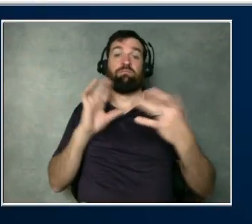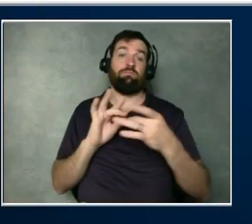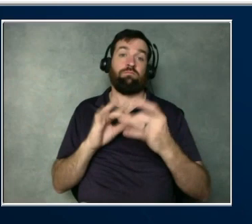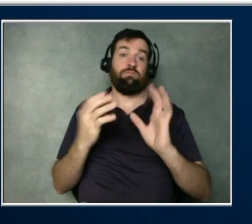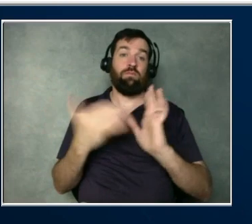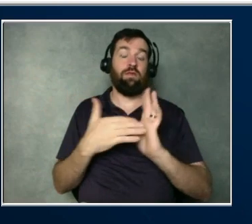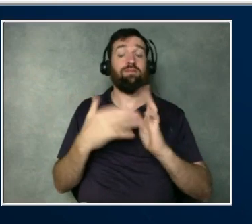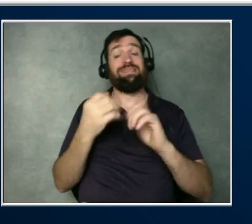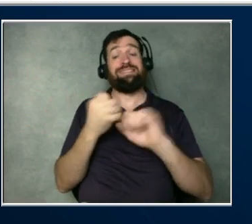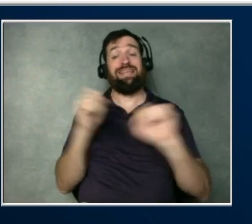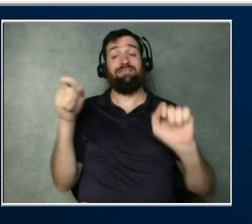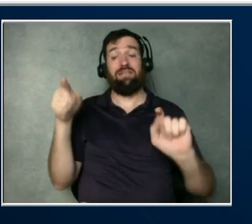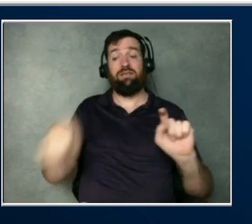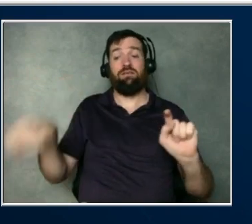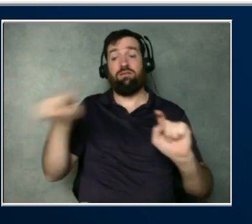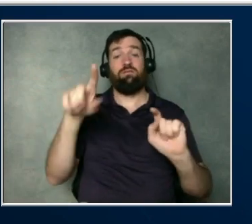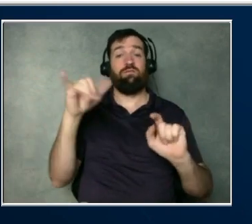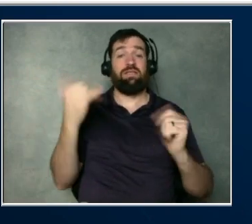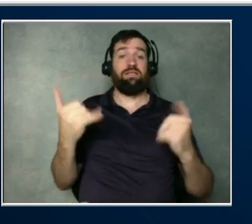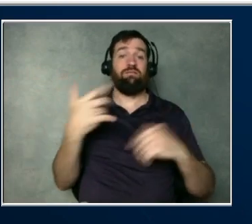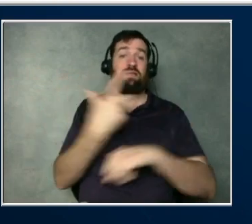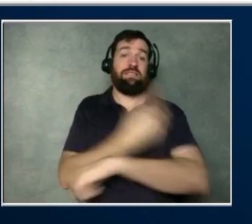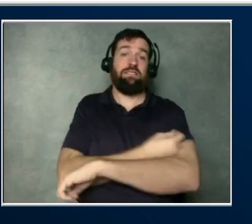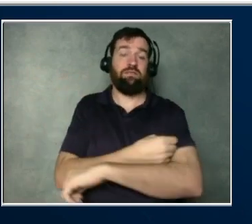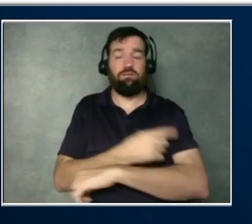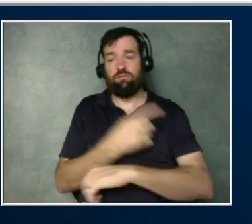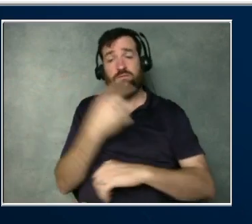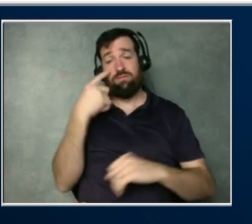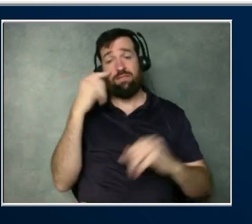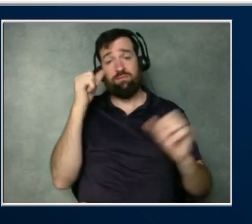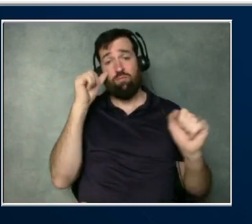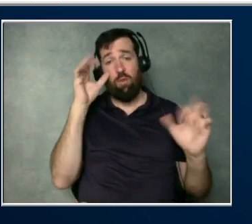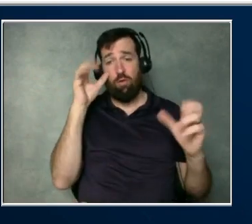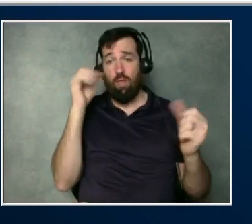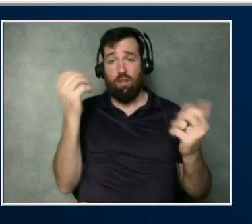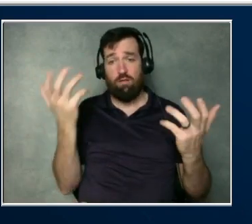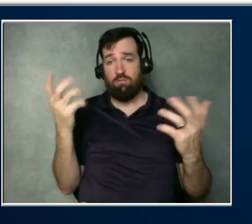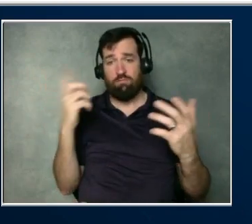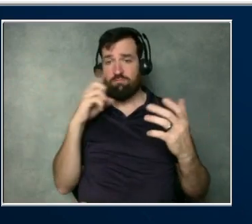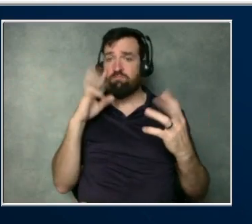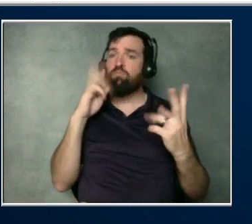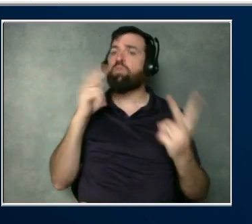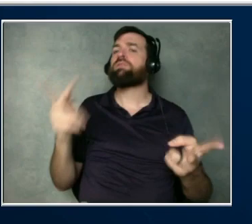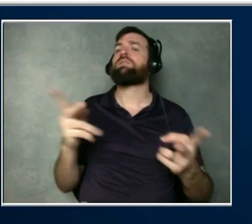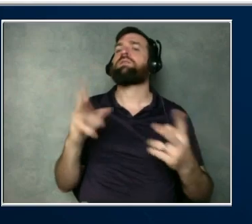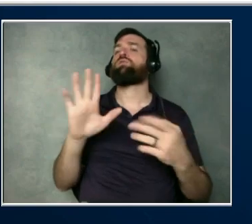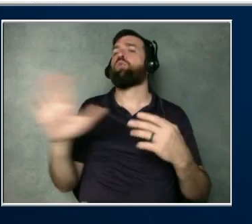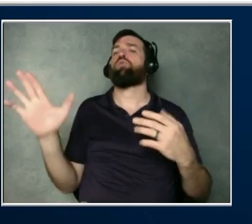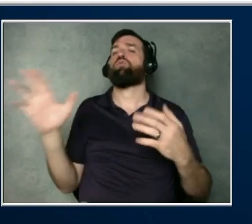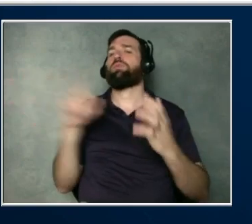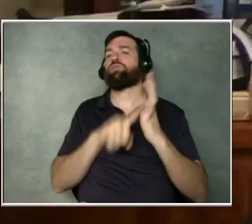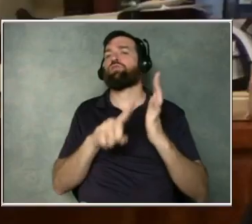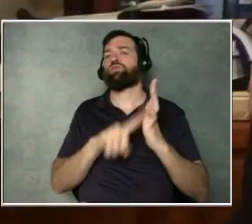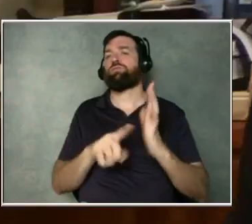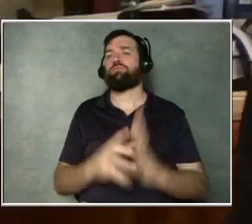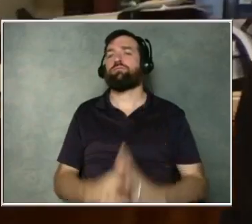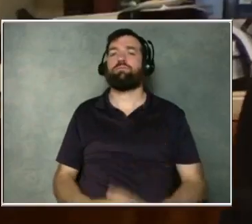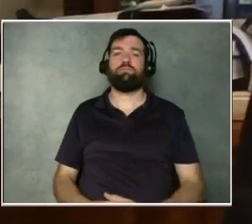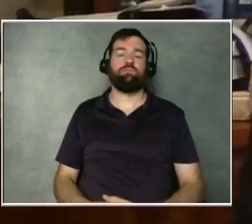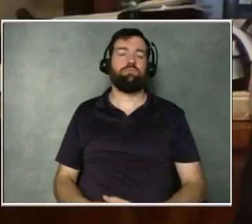of these vaccinations, I think it's remarkable. Talk to us a little bit about what you're seeing in your research. You know,